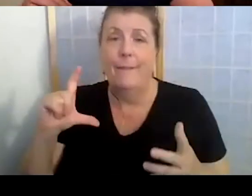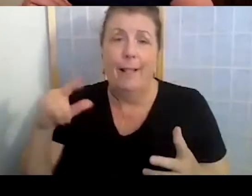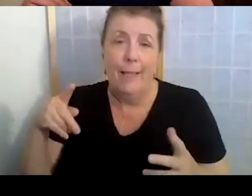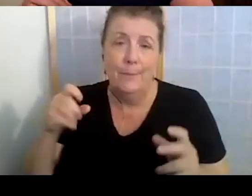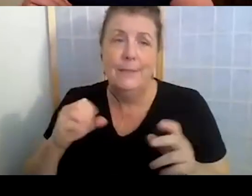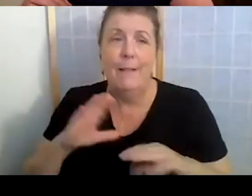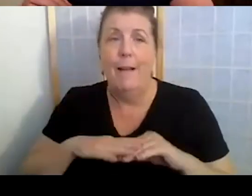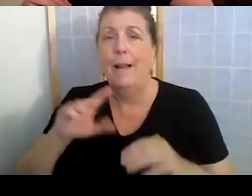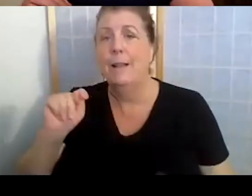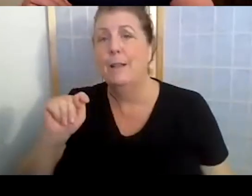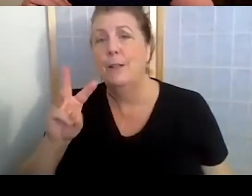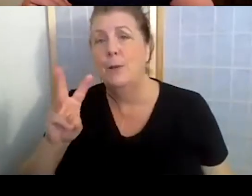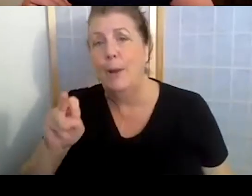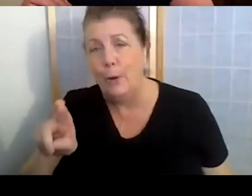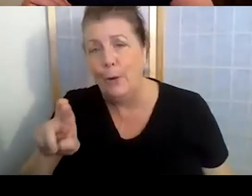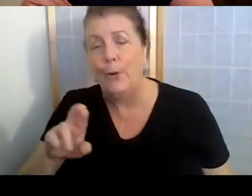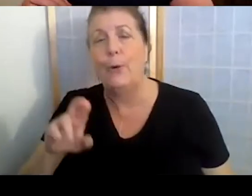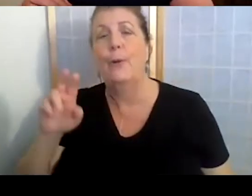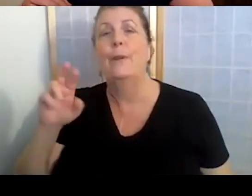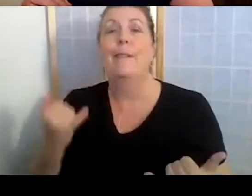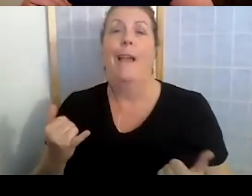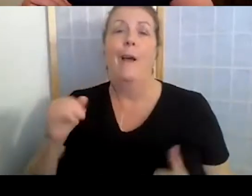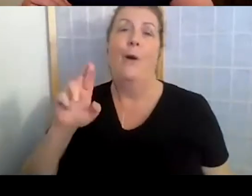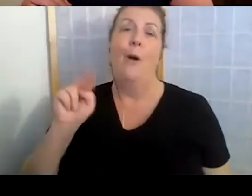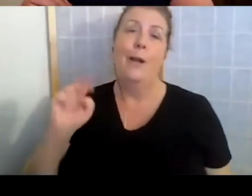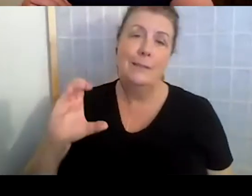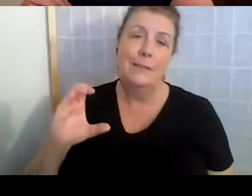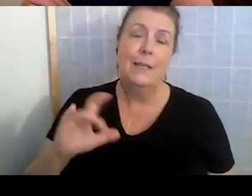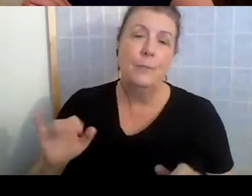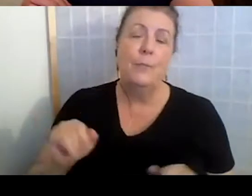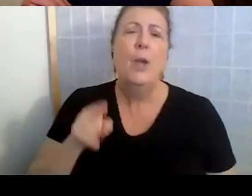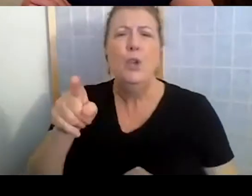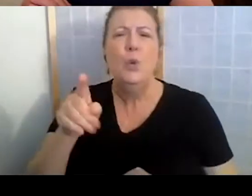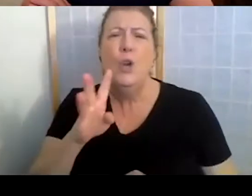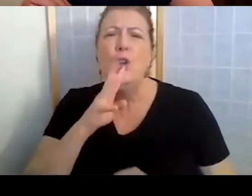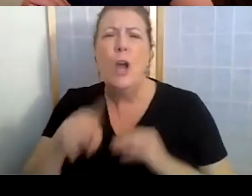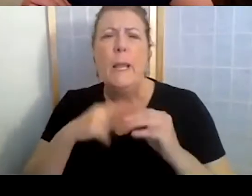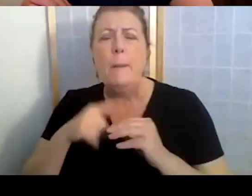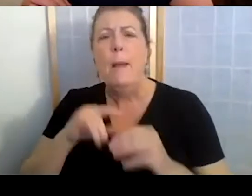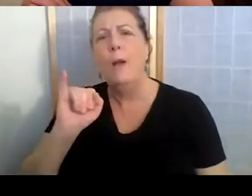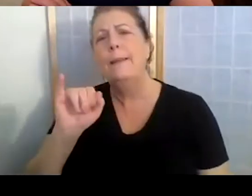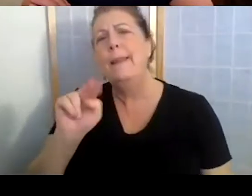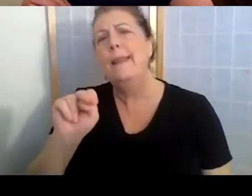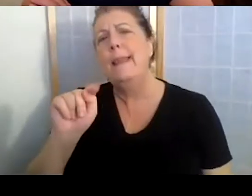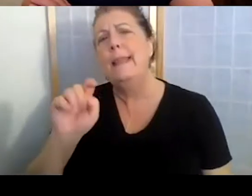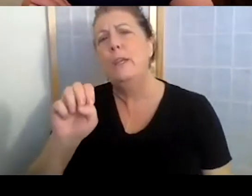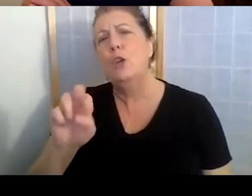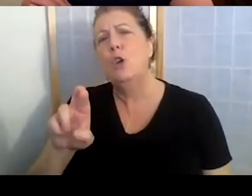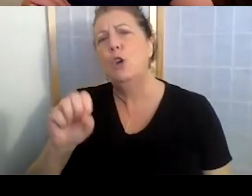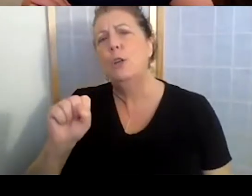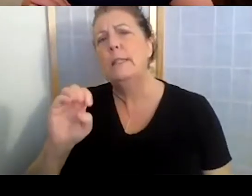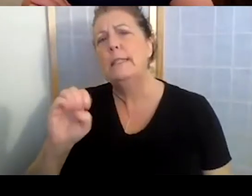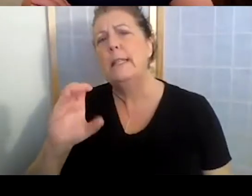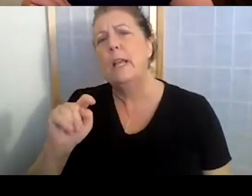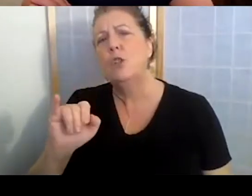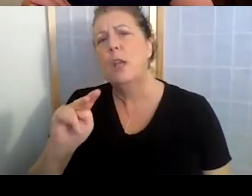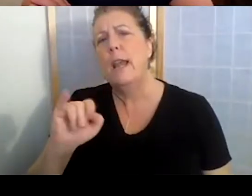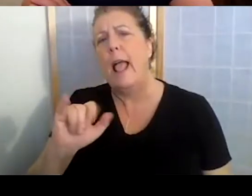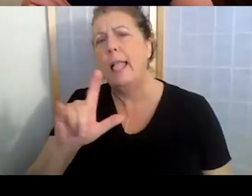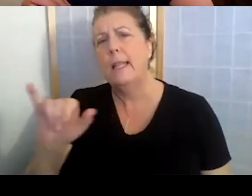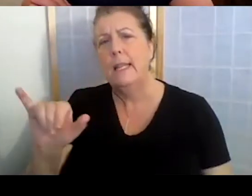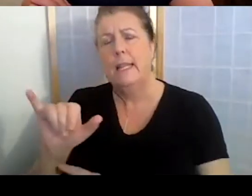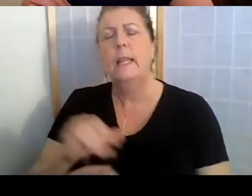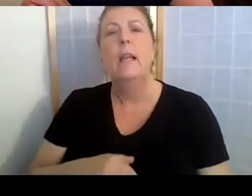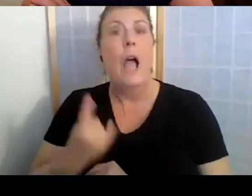And I thought what you're talking about in terms of our intersectionality, I thought Mrs. America was one of the most successful, if not easily the most